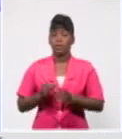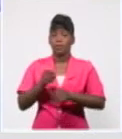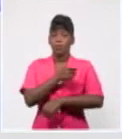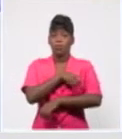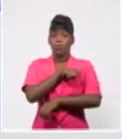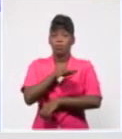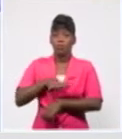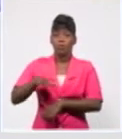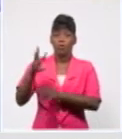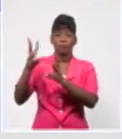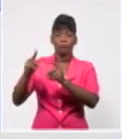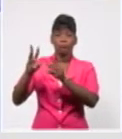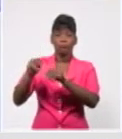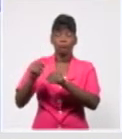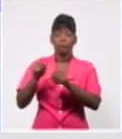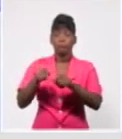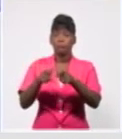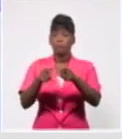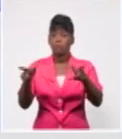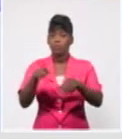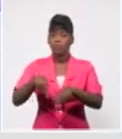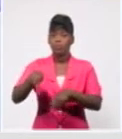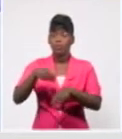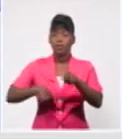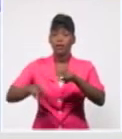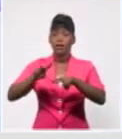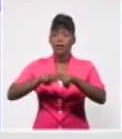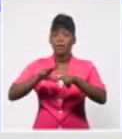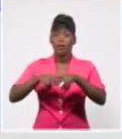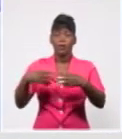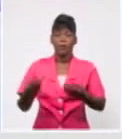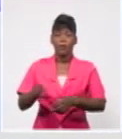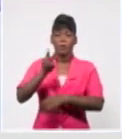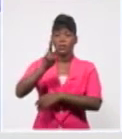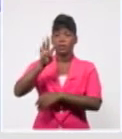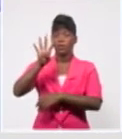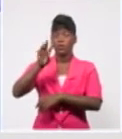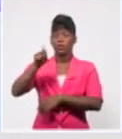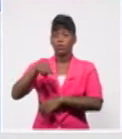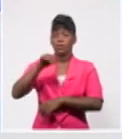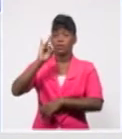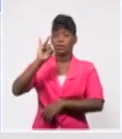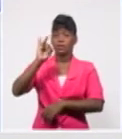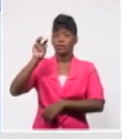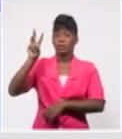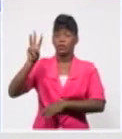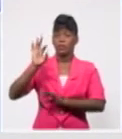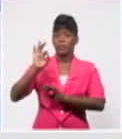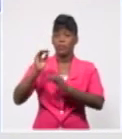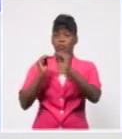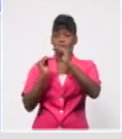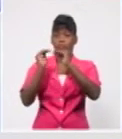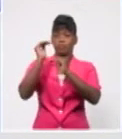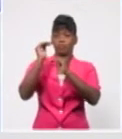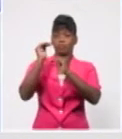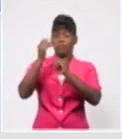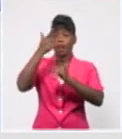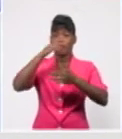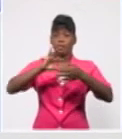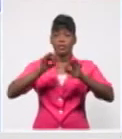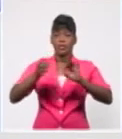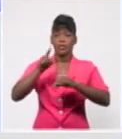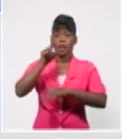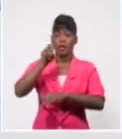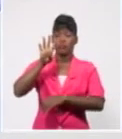5.14, same as yesterday. Pinar del Río with 1.37, lower than the previous rate. Ciego